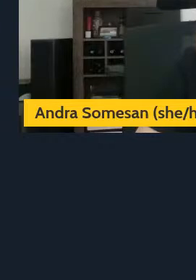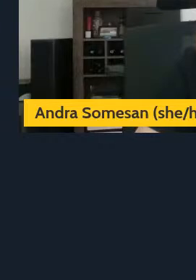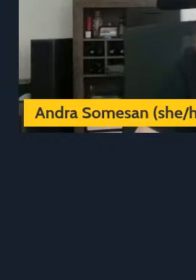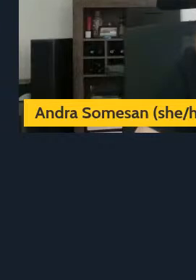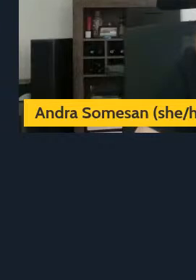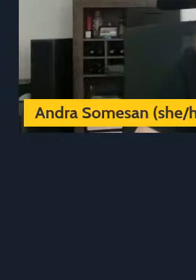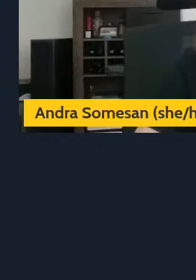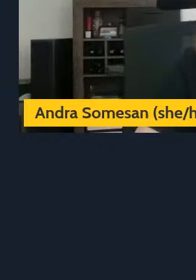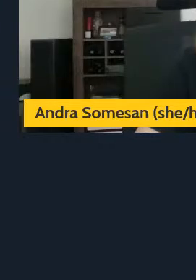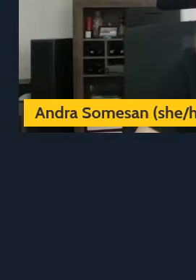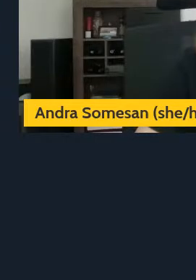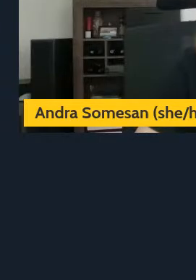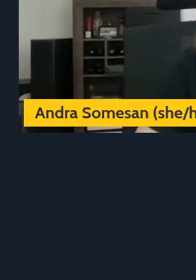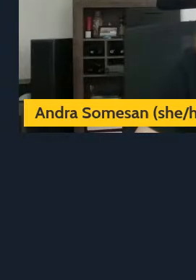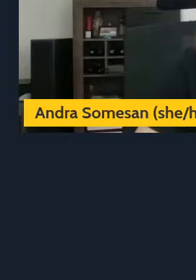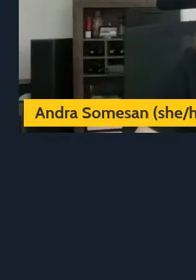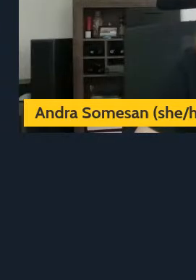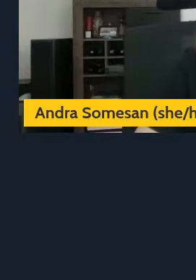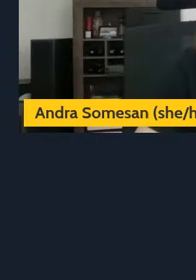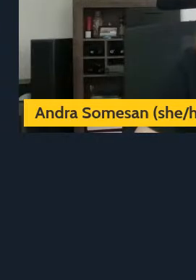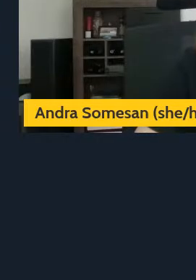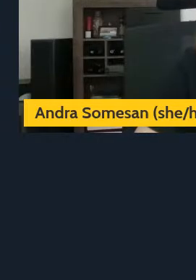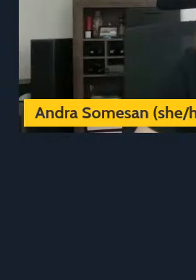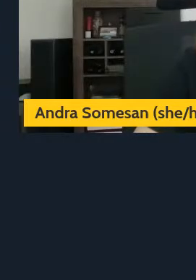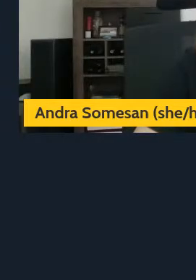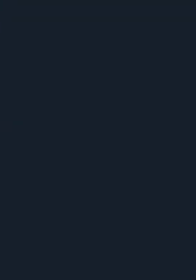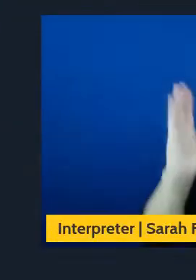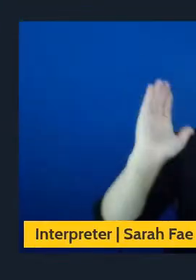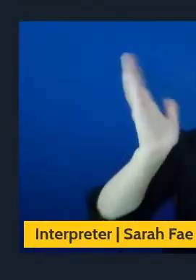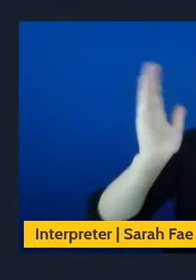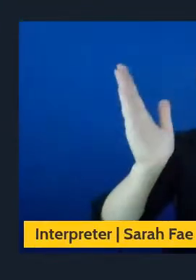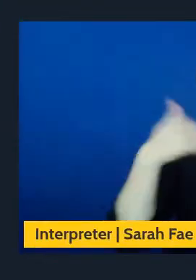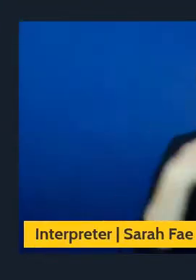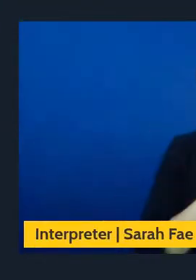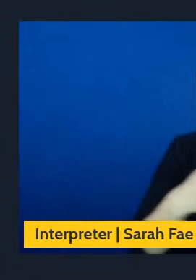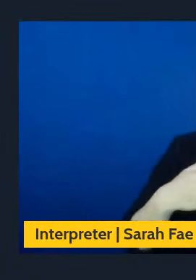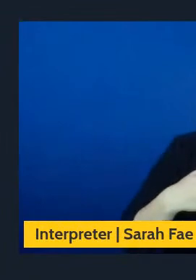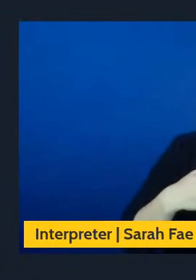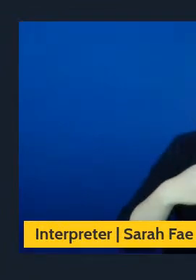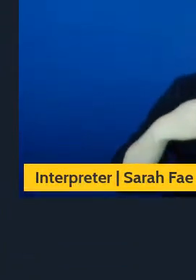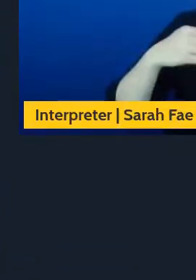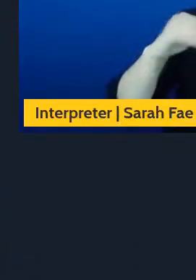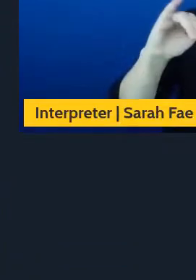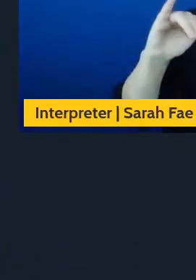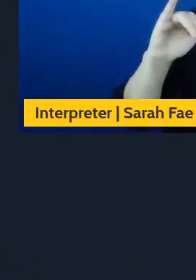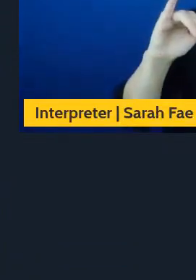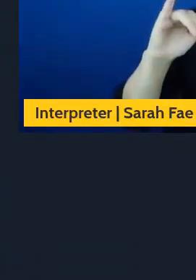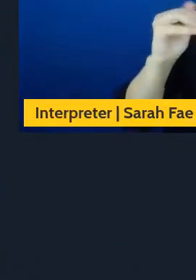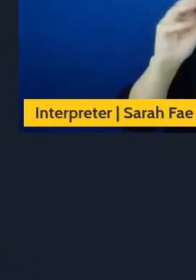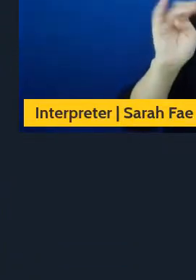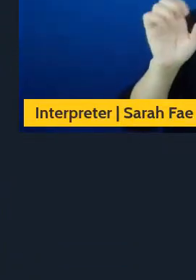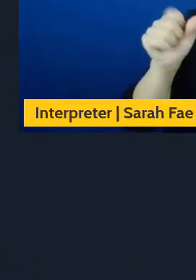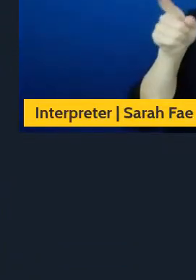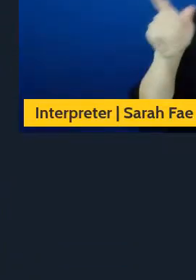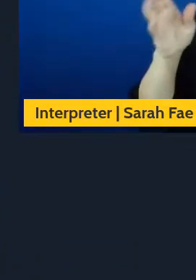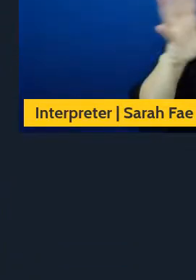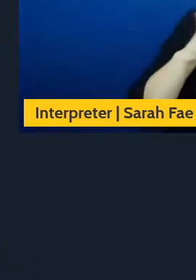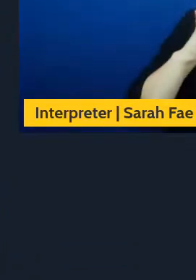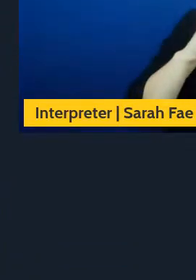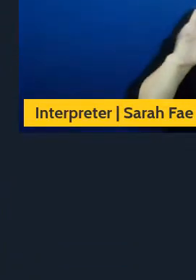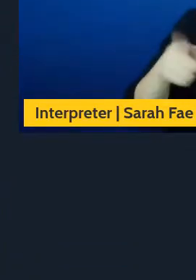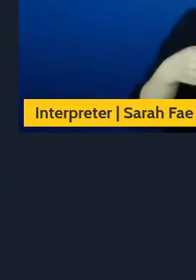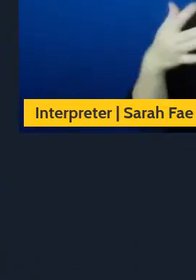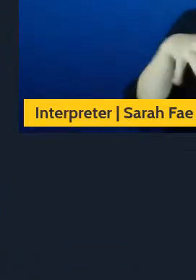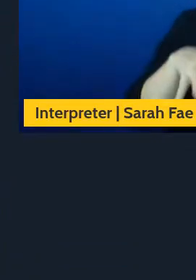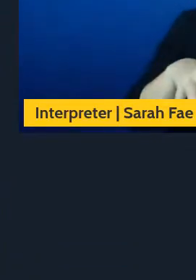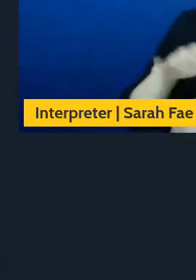Ben. And for the next talk, we have James Eastham, who's going to be talking about build advanced integration